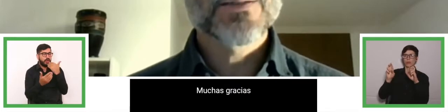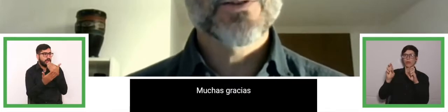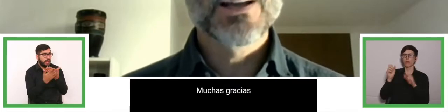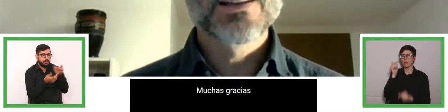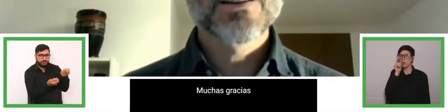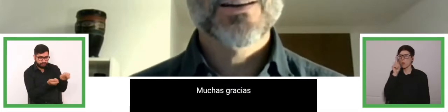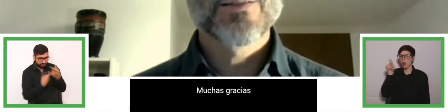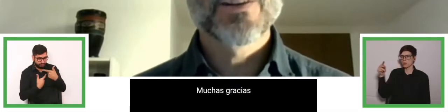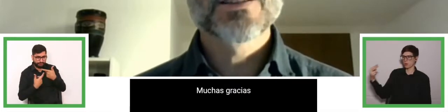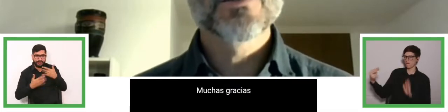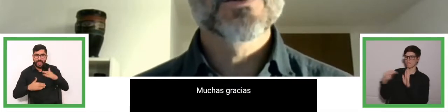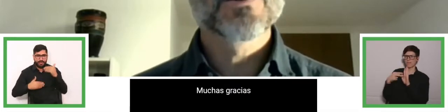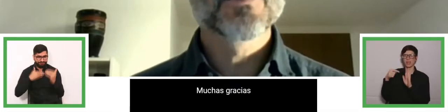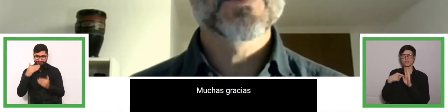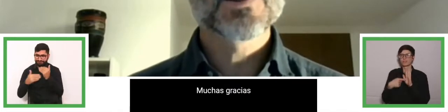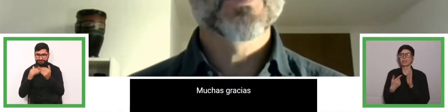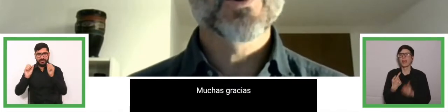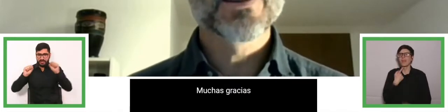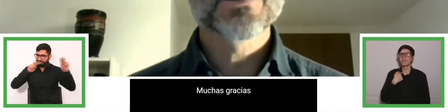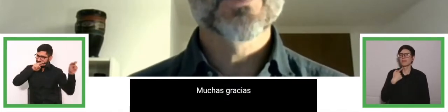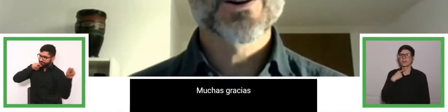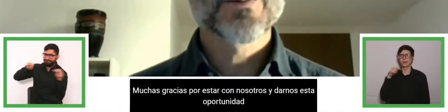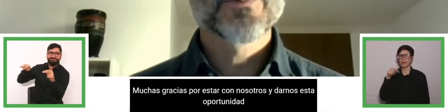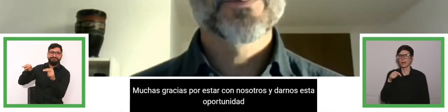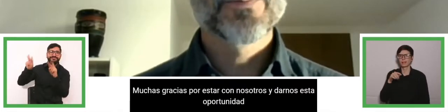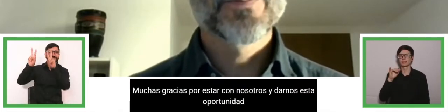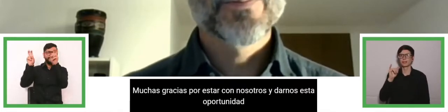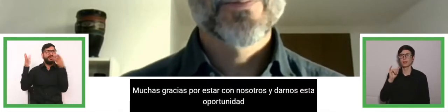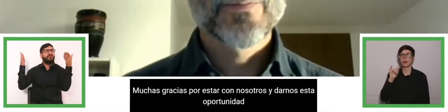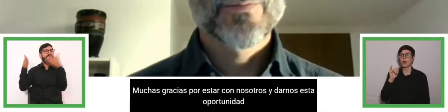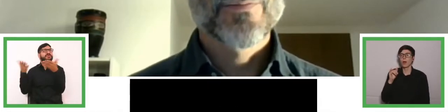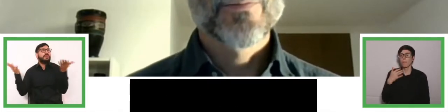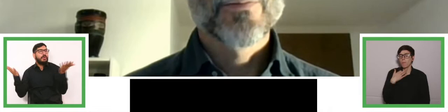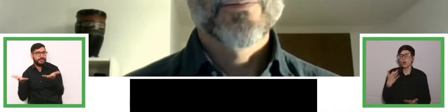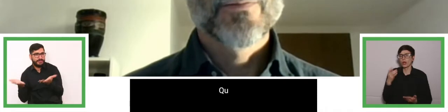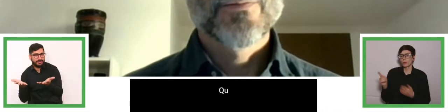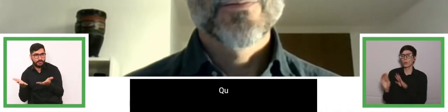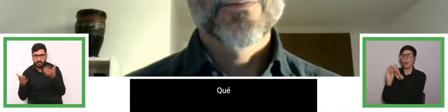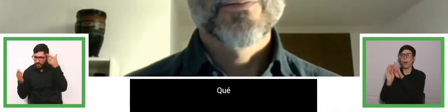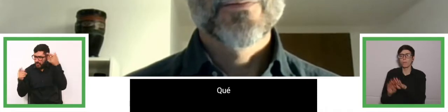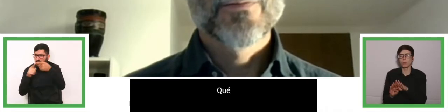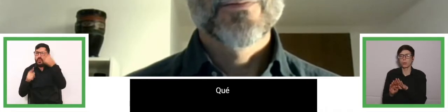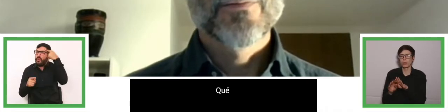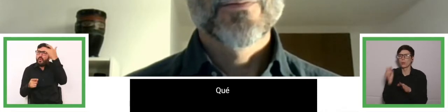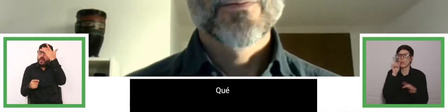impact transfer? The impact transfer. ¿Y qué te convenció a apoyar este trabajo?